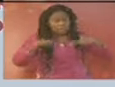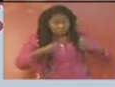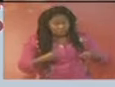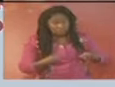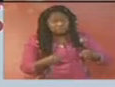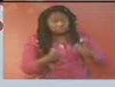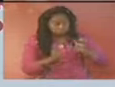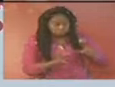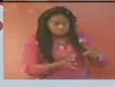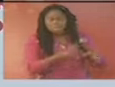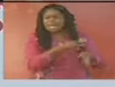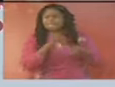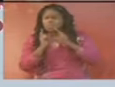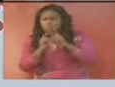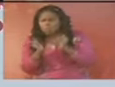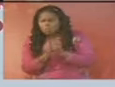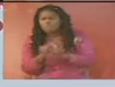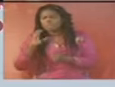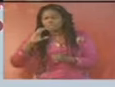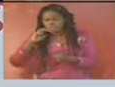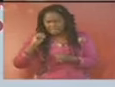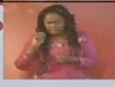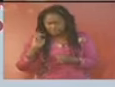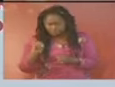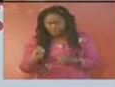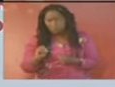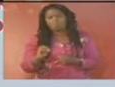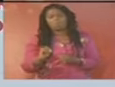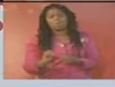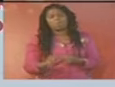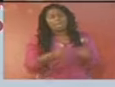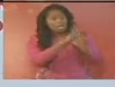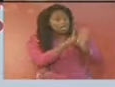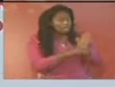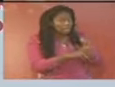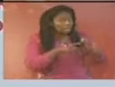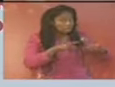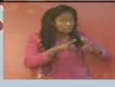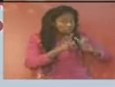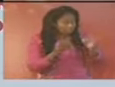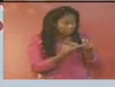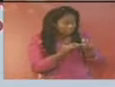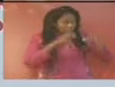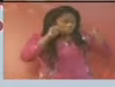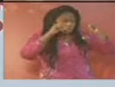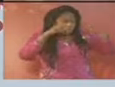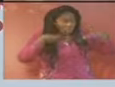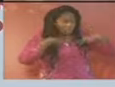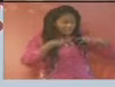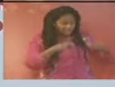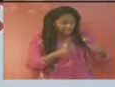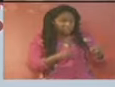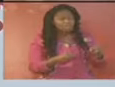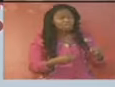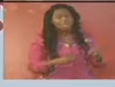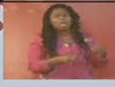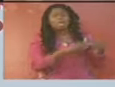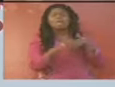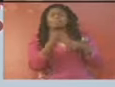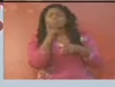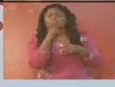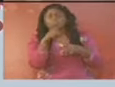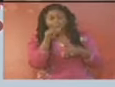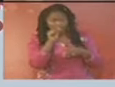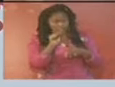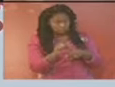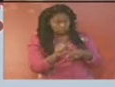the suggestion of the Attorney General, has been conferring with the Office of the Attorney General